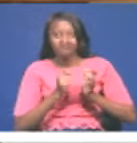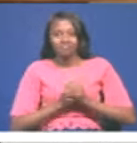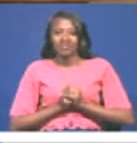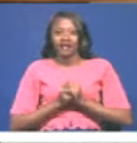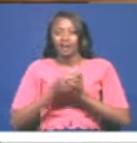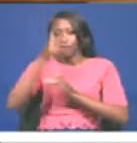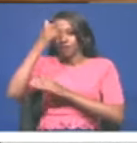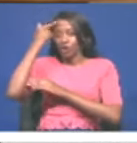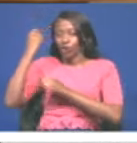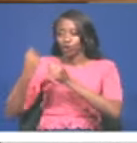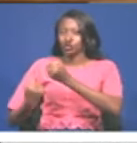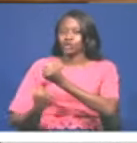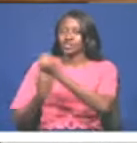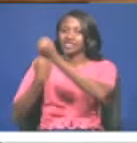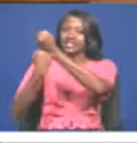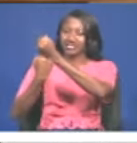me